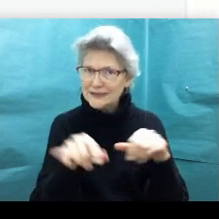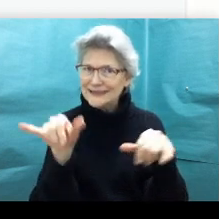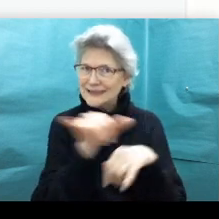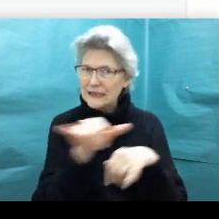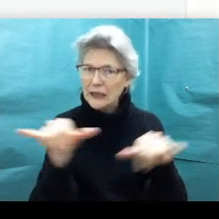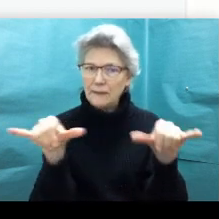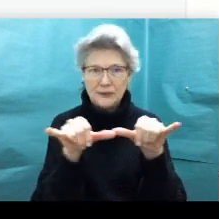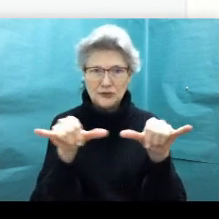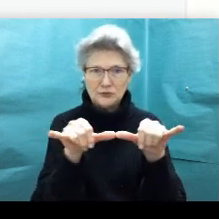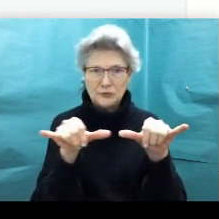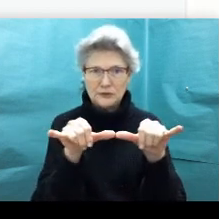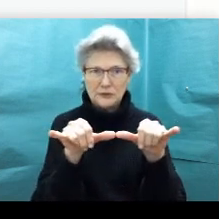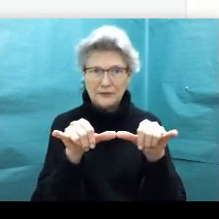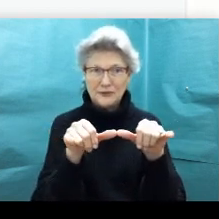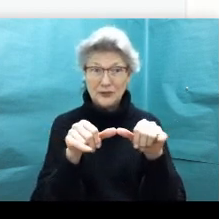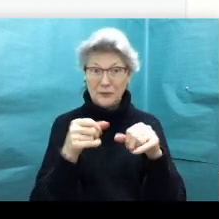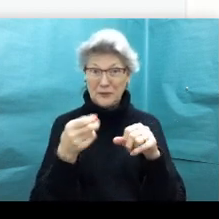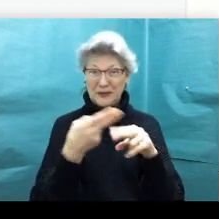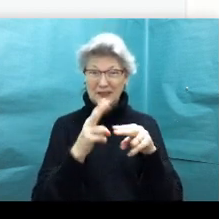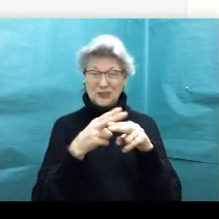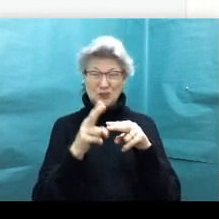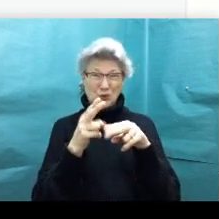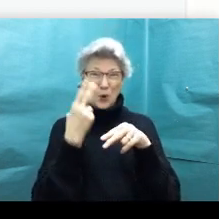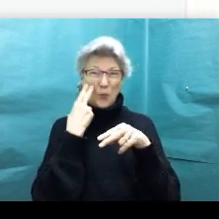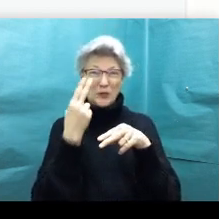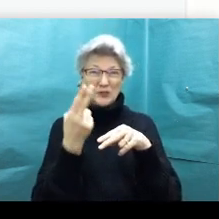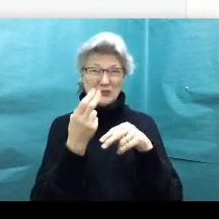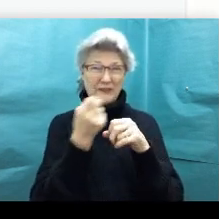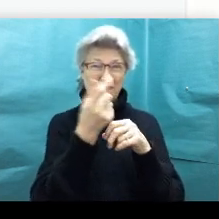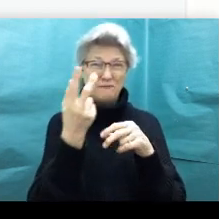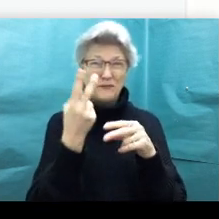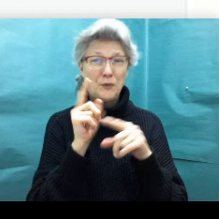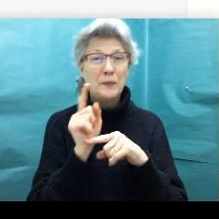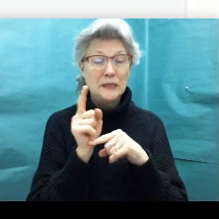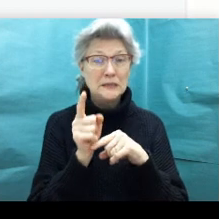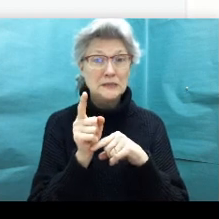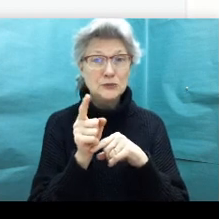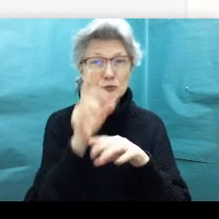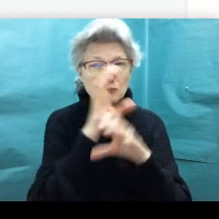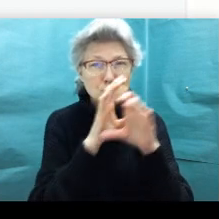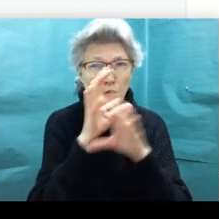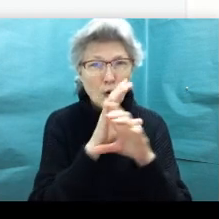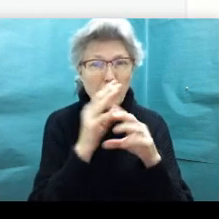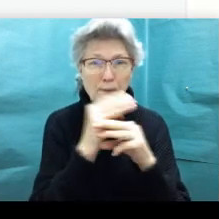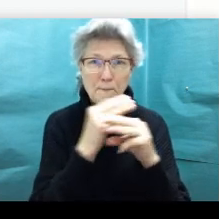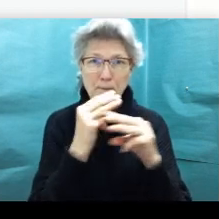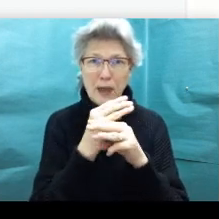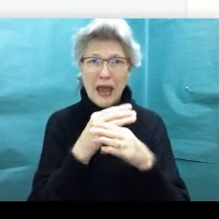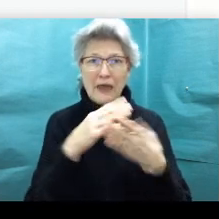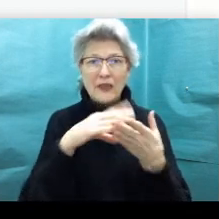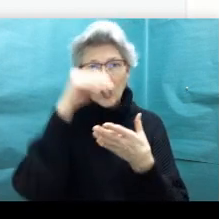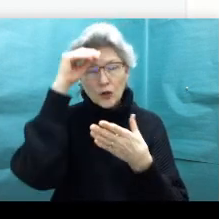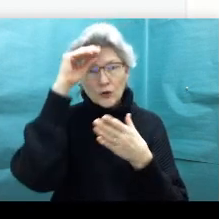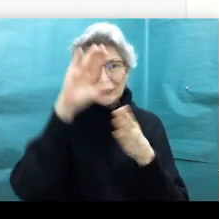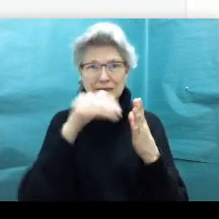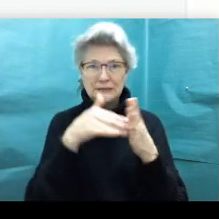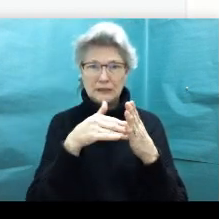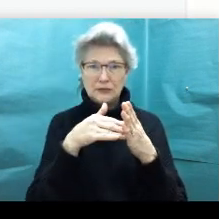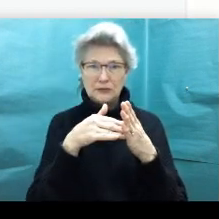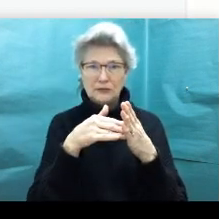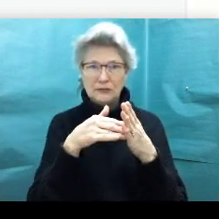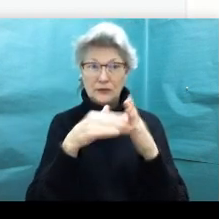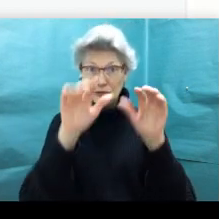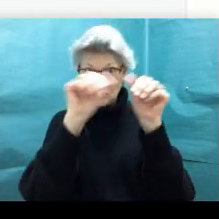I'm going to keep this video short today because I want you to take a couple minutes to explore the Math Learning Center. Okay, there's a shape